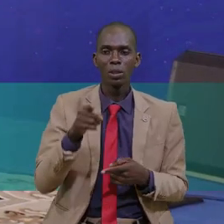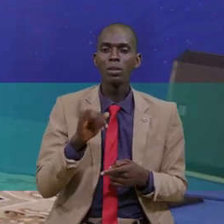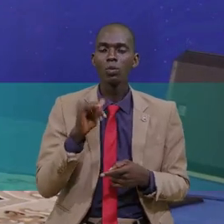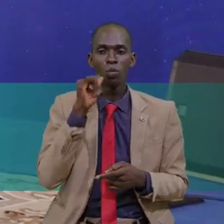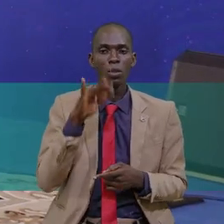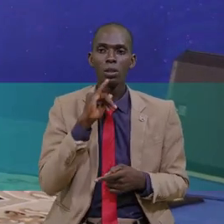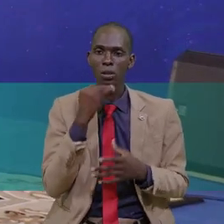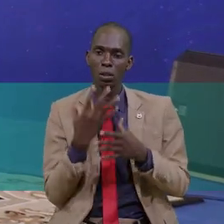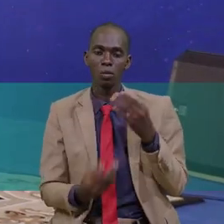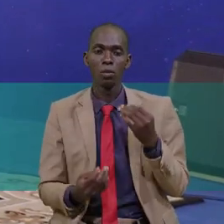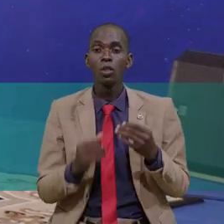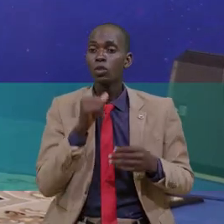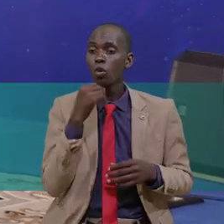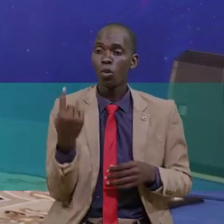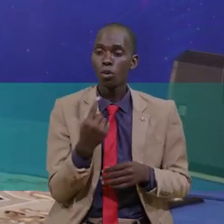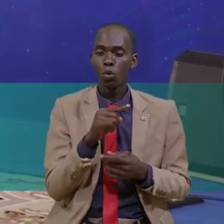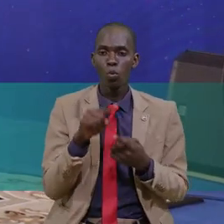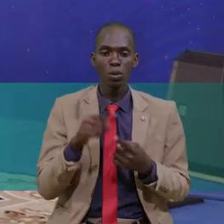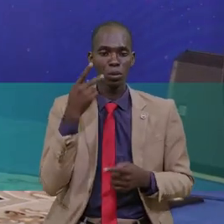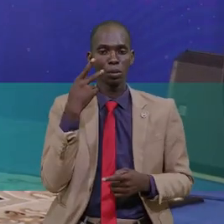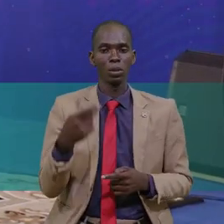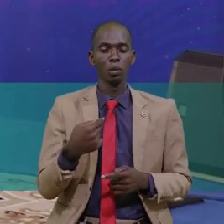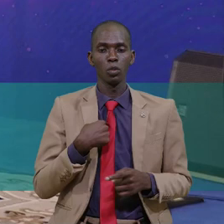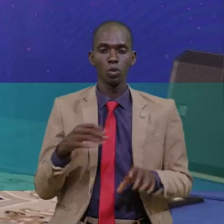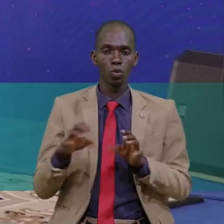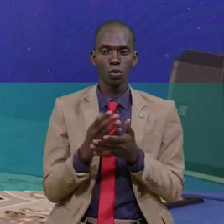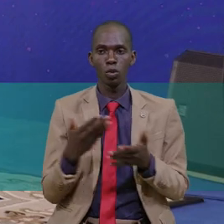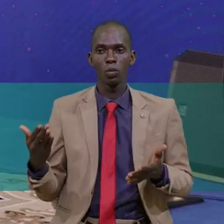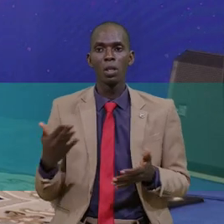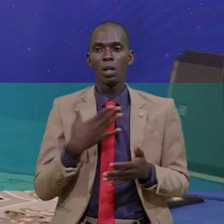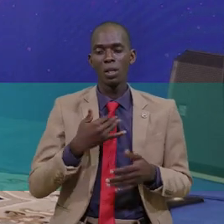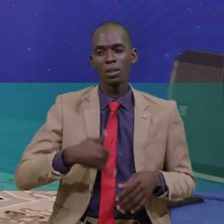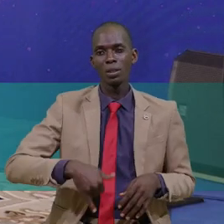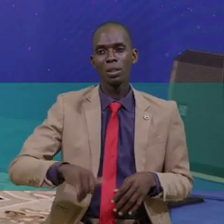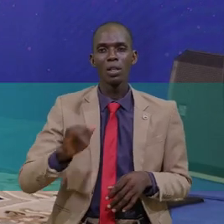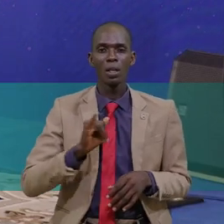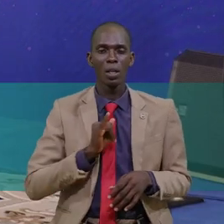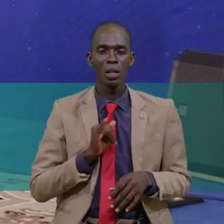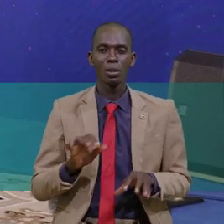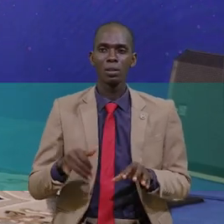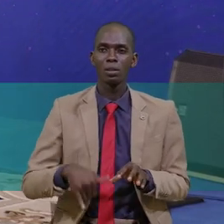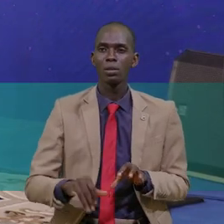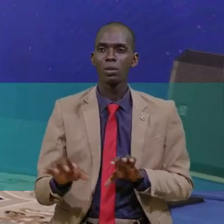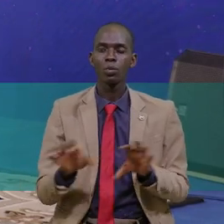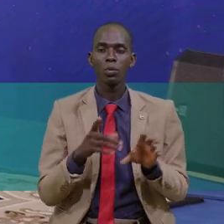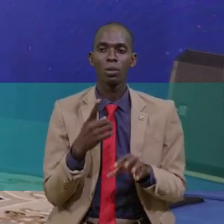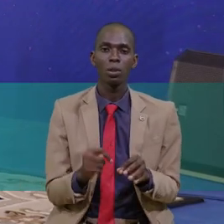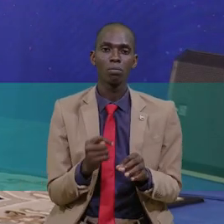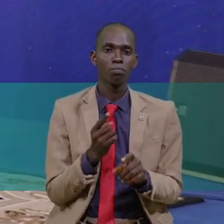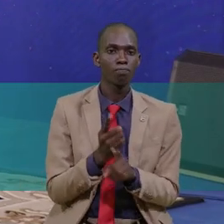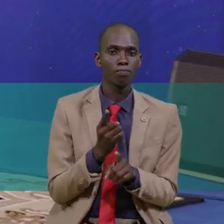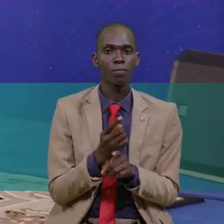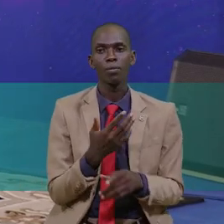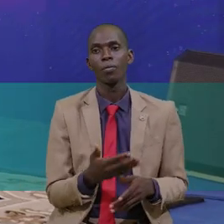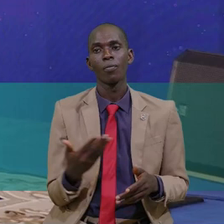what I'm doing now, and yet I still do the right thing, the righteous thing. Not